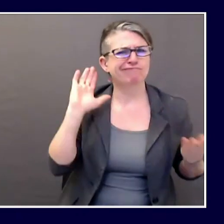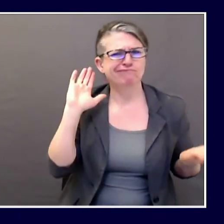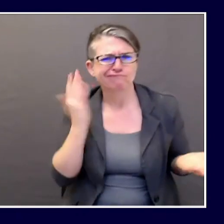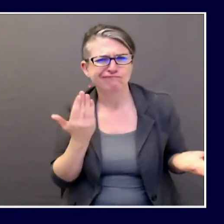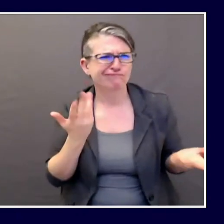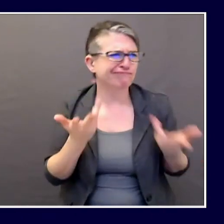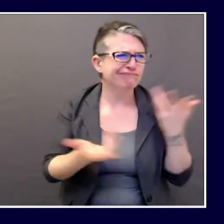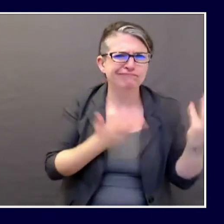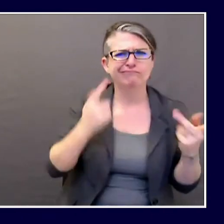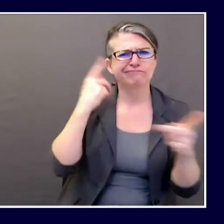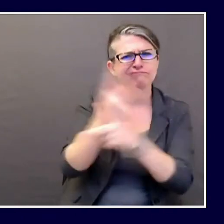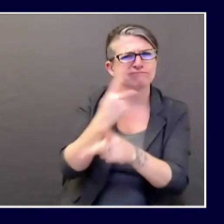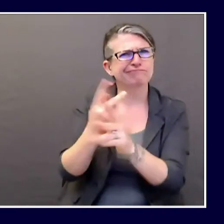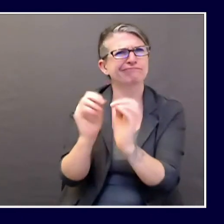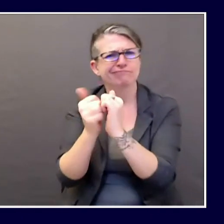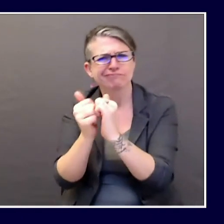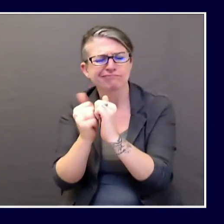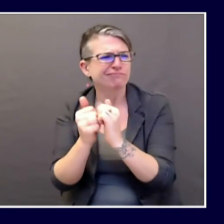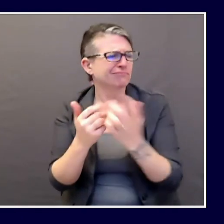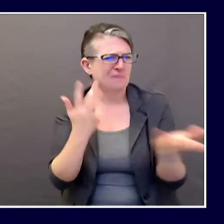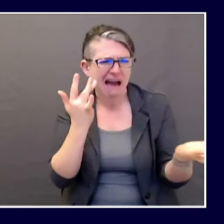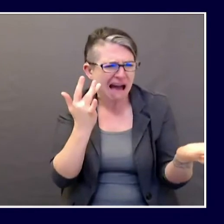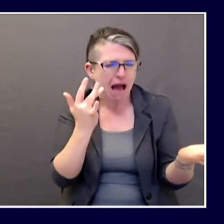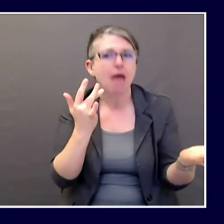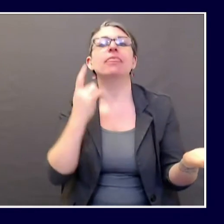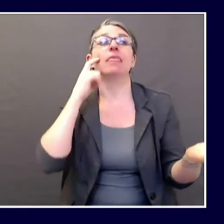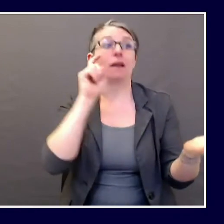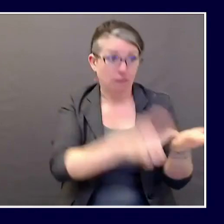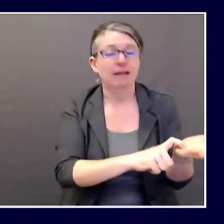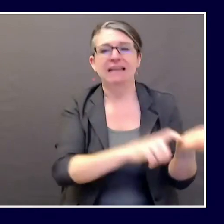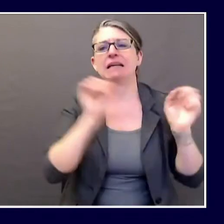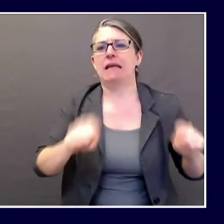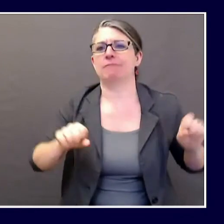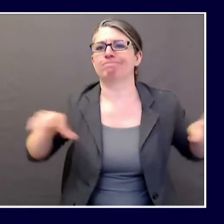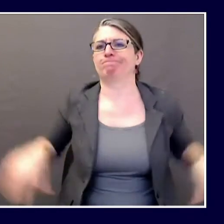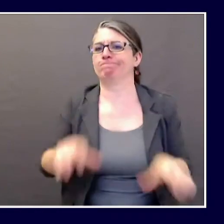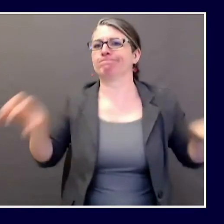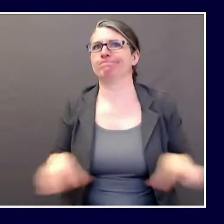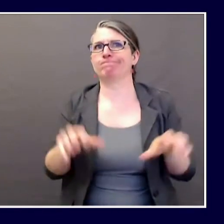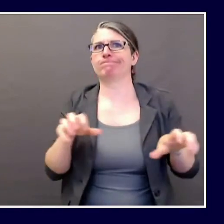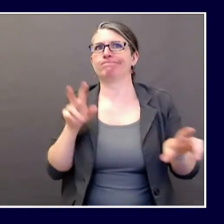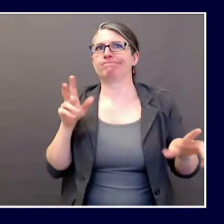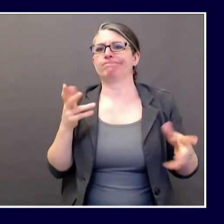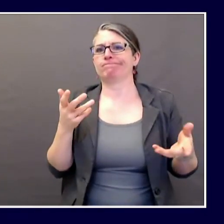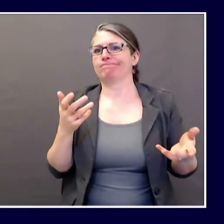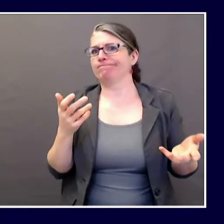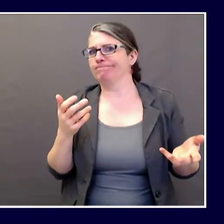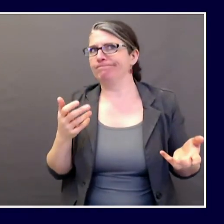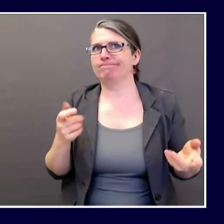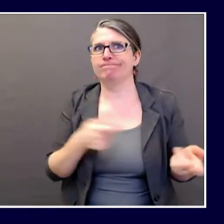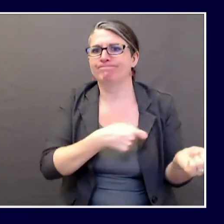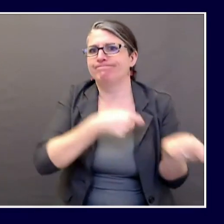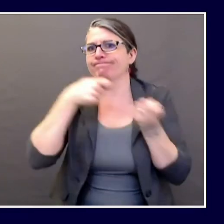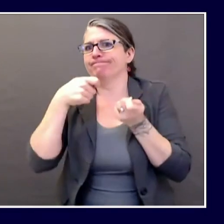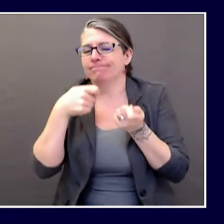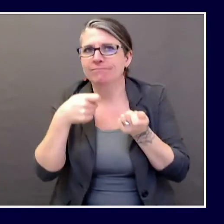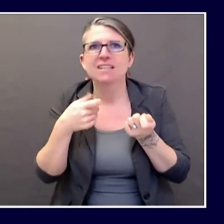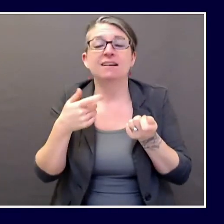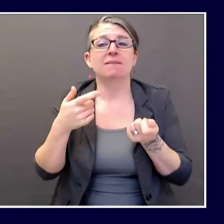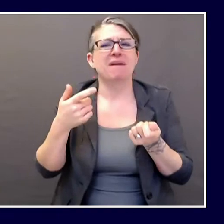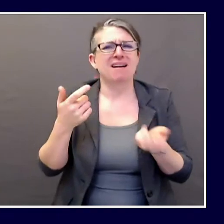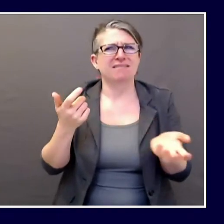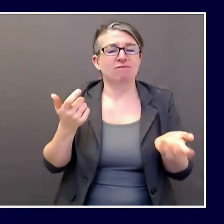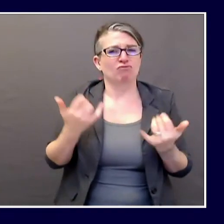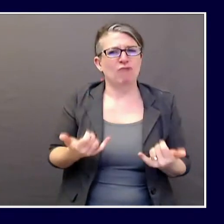going on simultaneously. One is, are there sufficient access points? Are there enough channels through which vaccine can